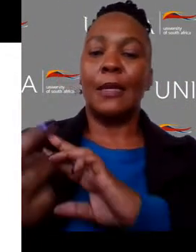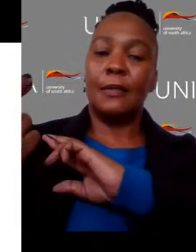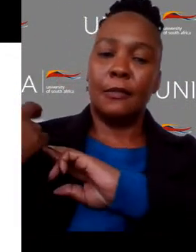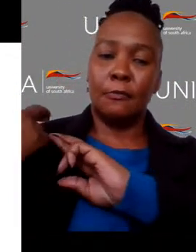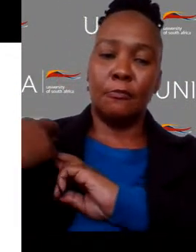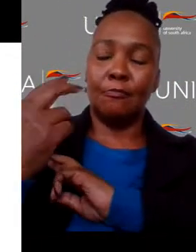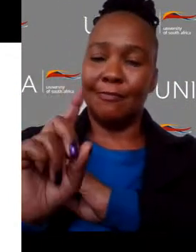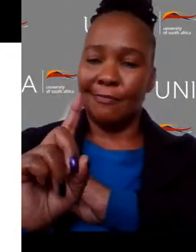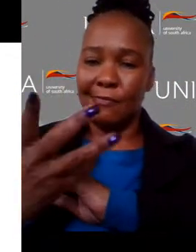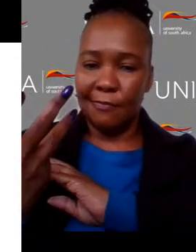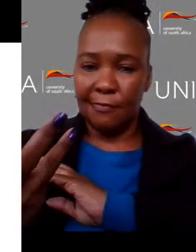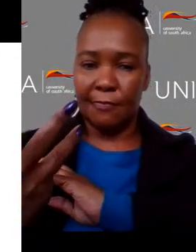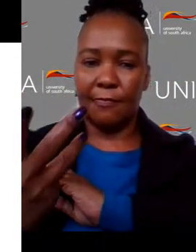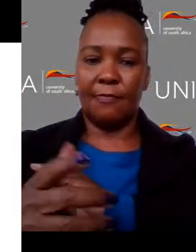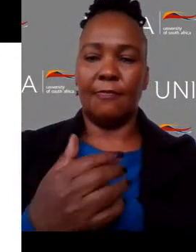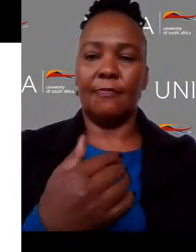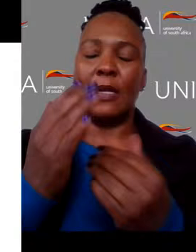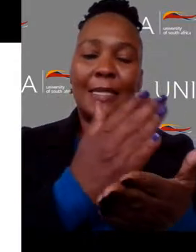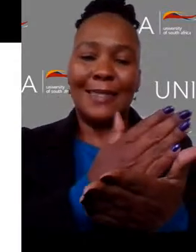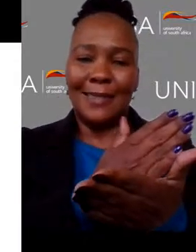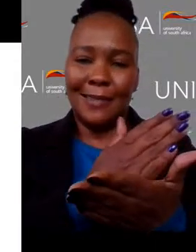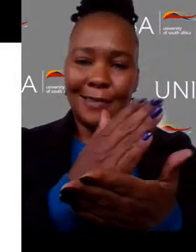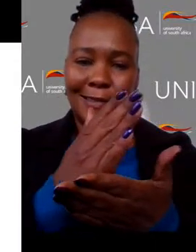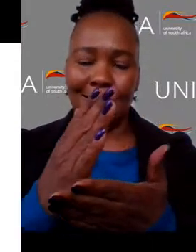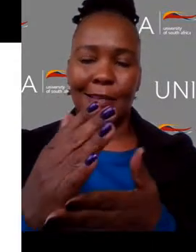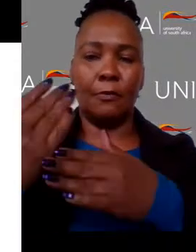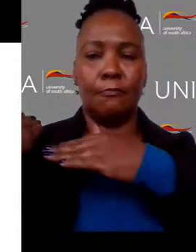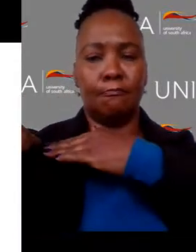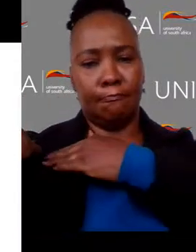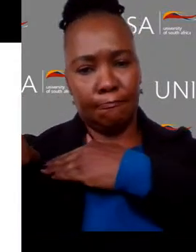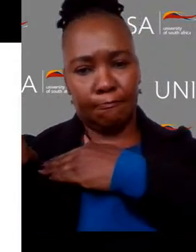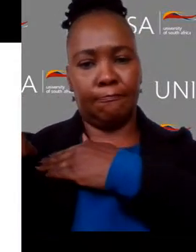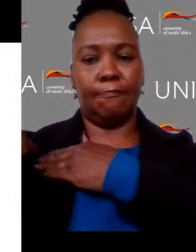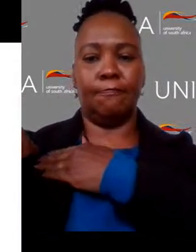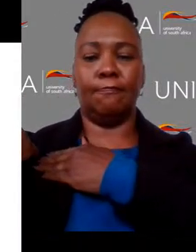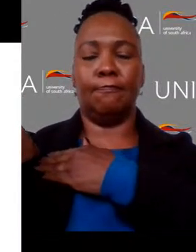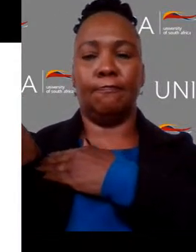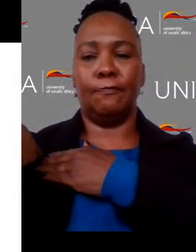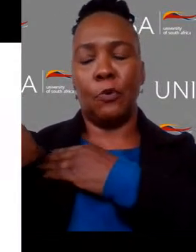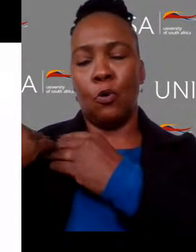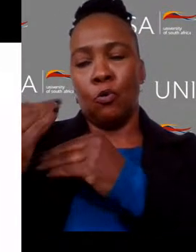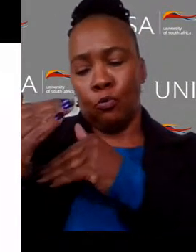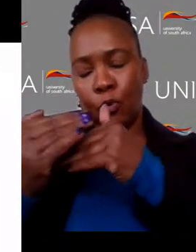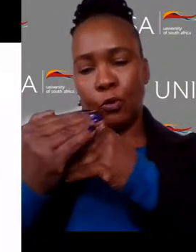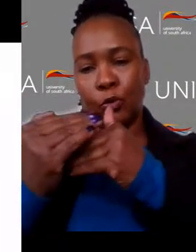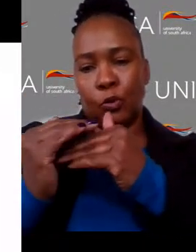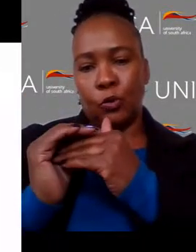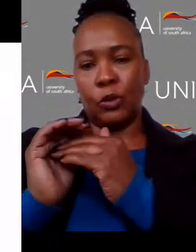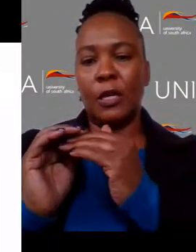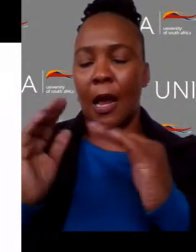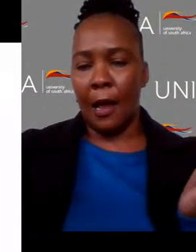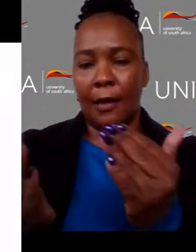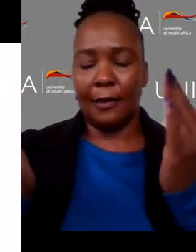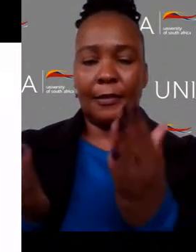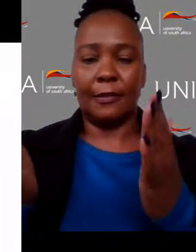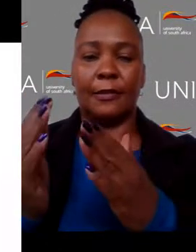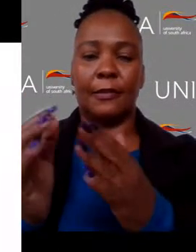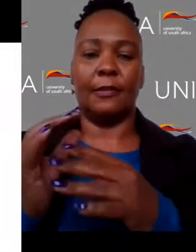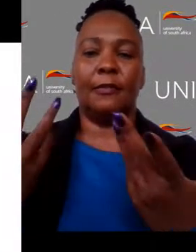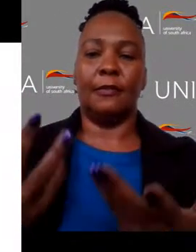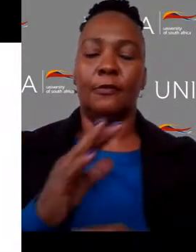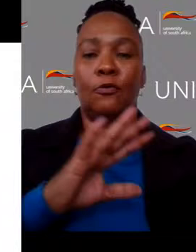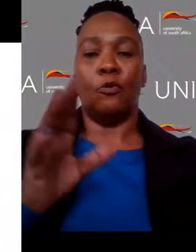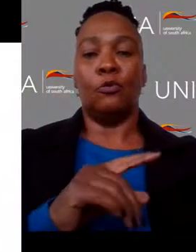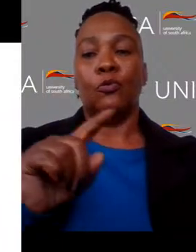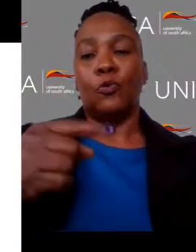Responsibility is a shared burden. It links closely with courage. Responsibility is about holding not just yourself, but